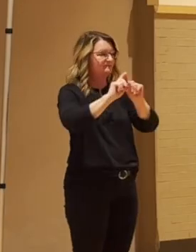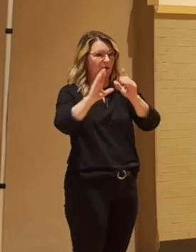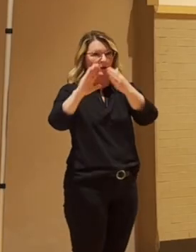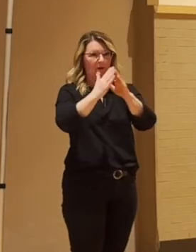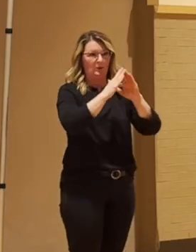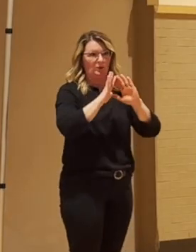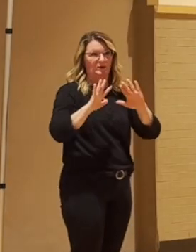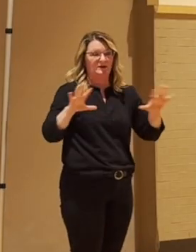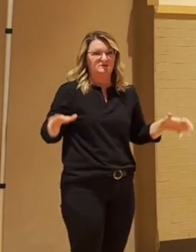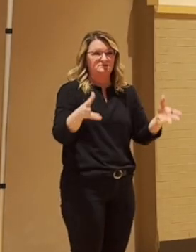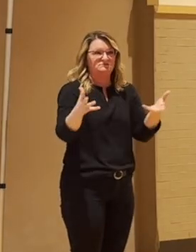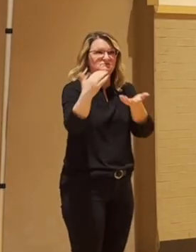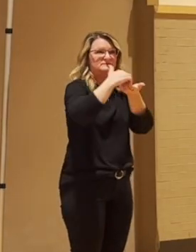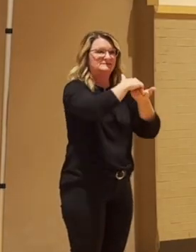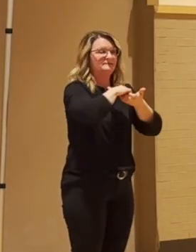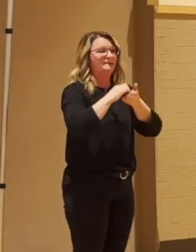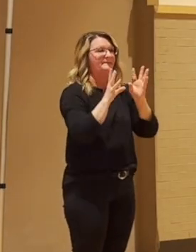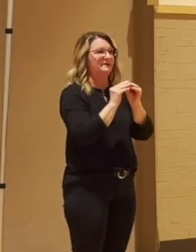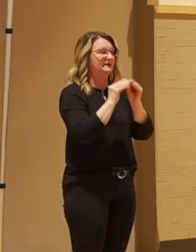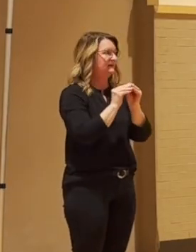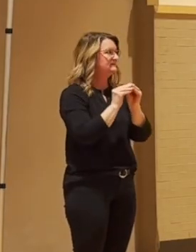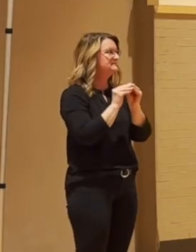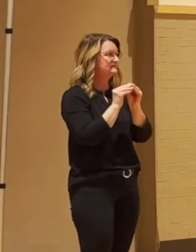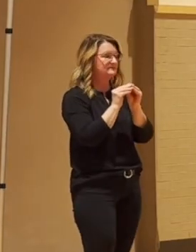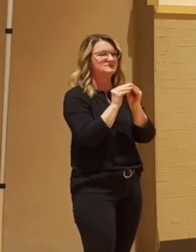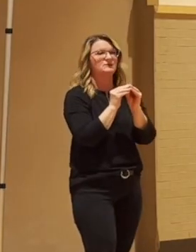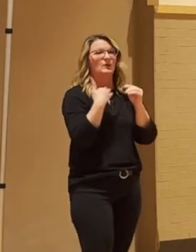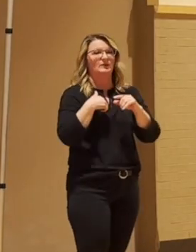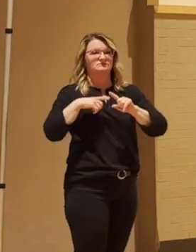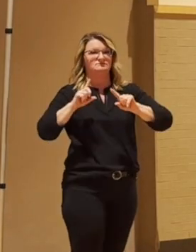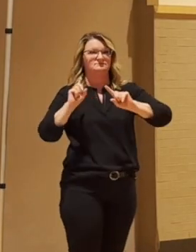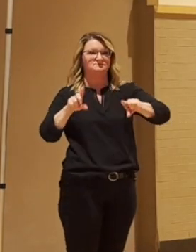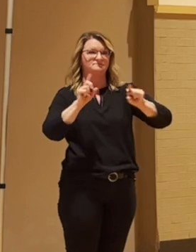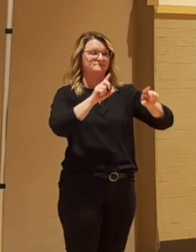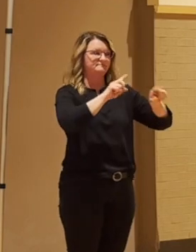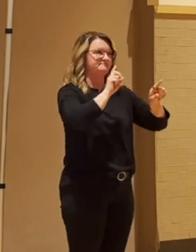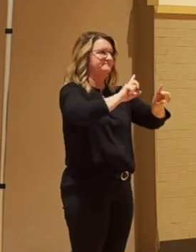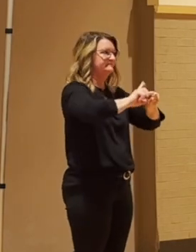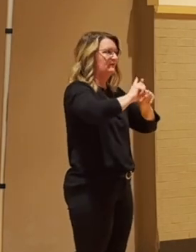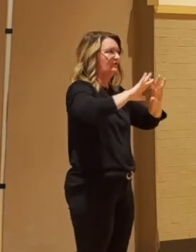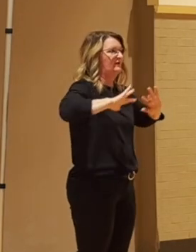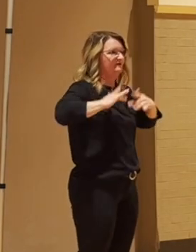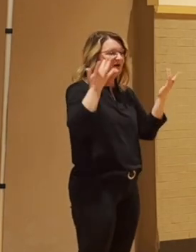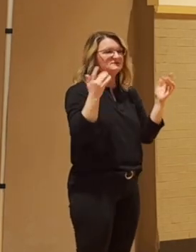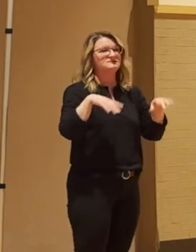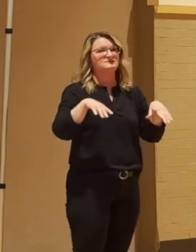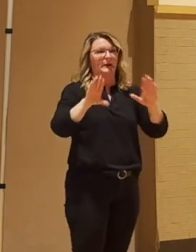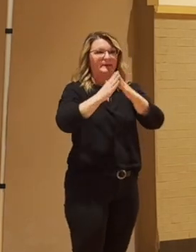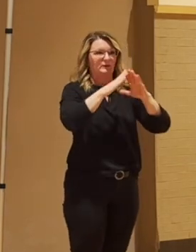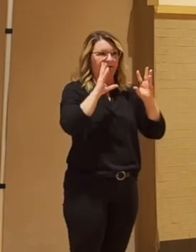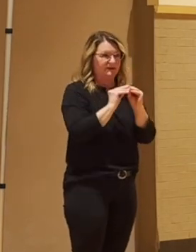community engagement meetings and efforts. We attended events, community